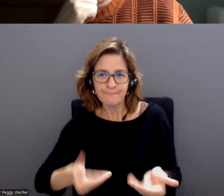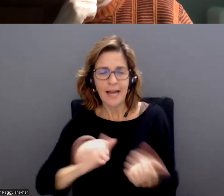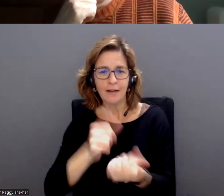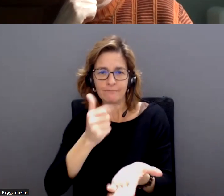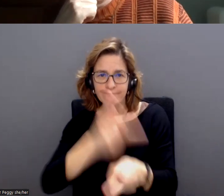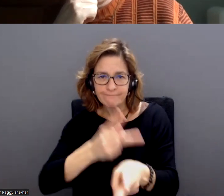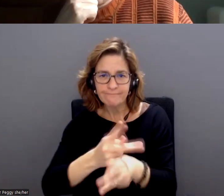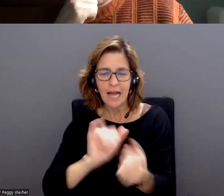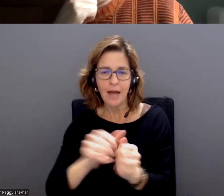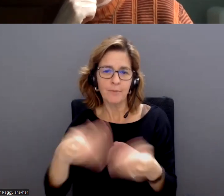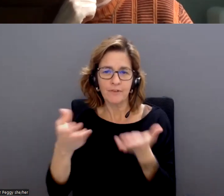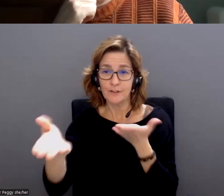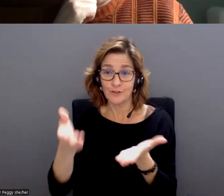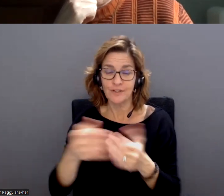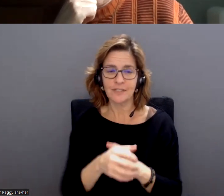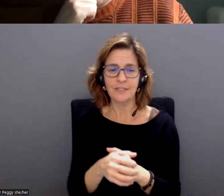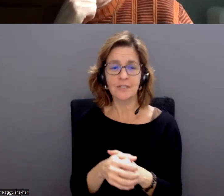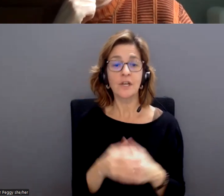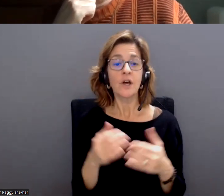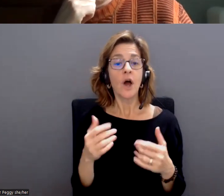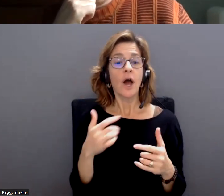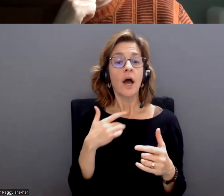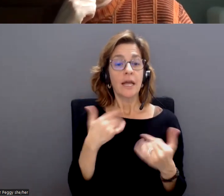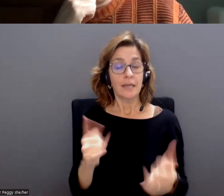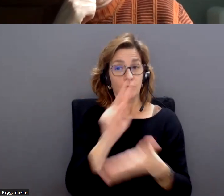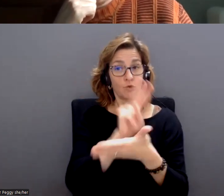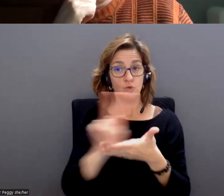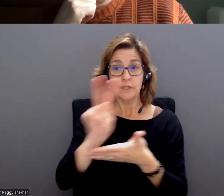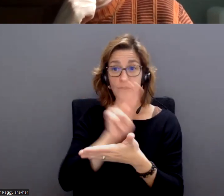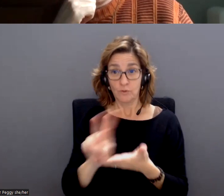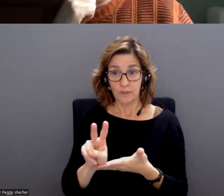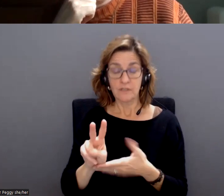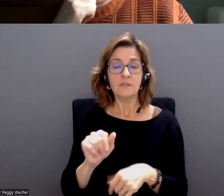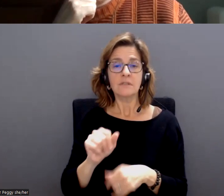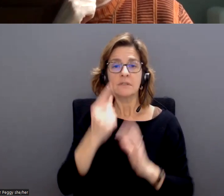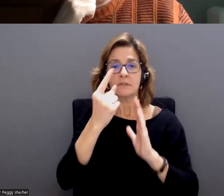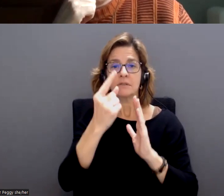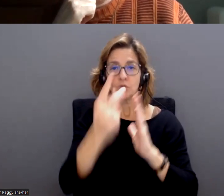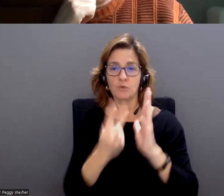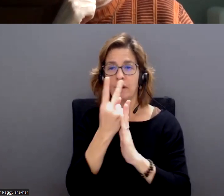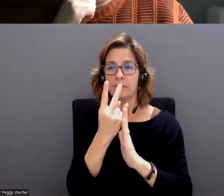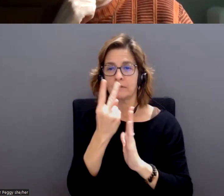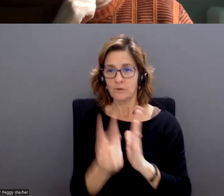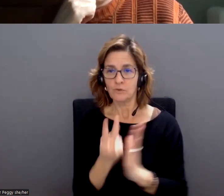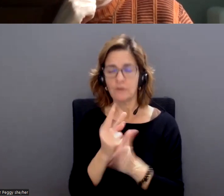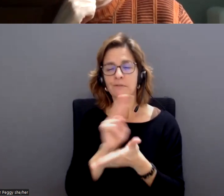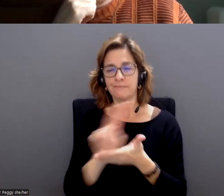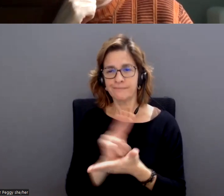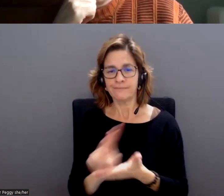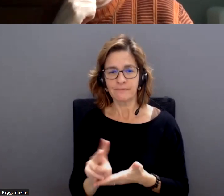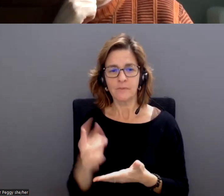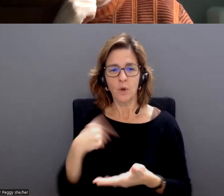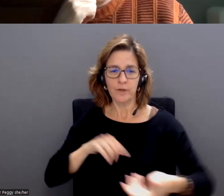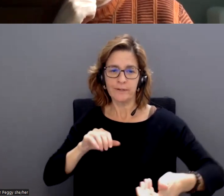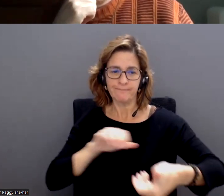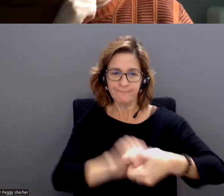I believe it's bi-weekly sessions. There are 2-hour sessions that we co-facilitate with